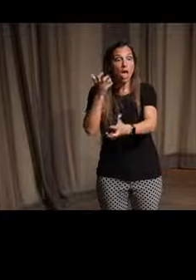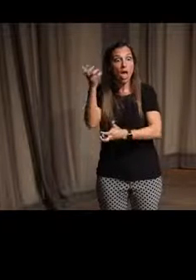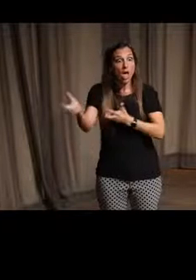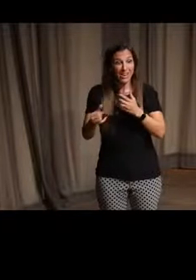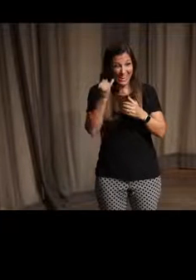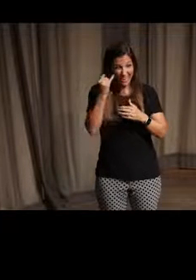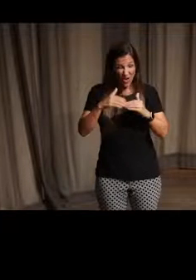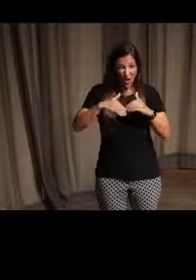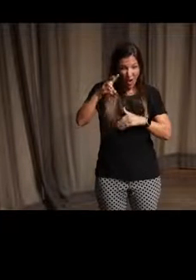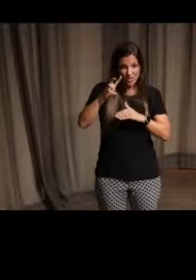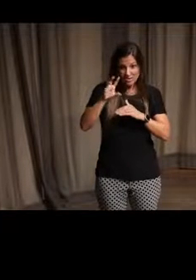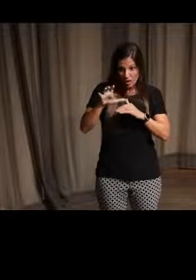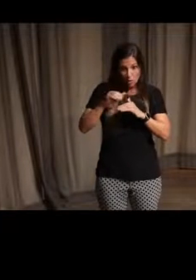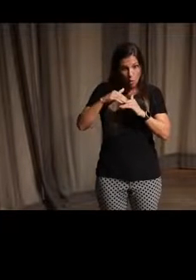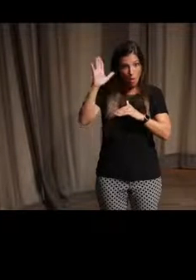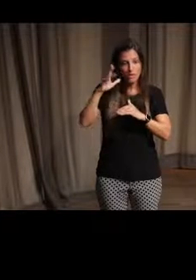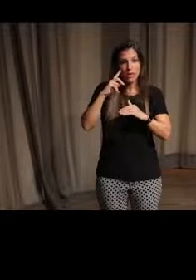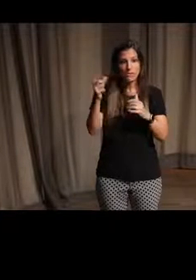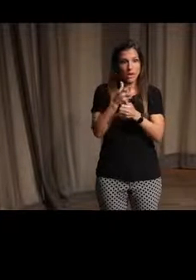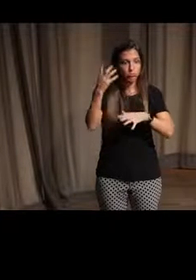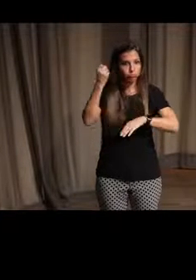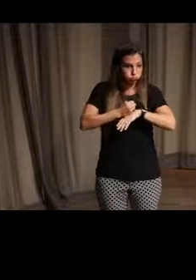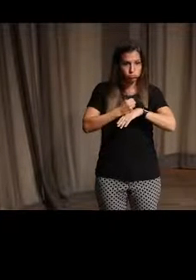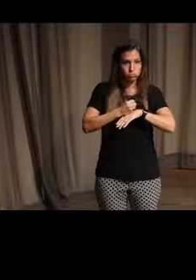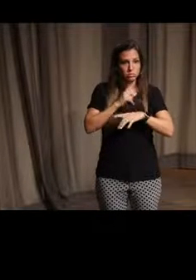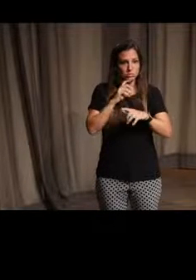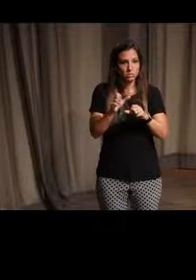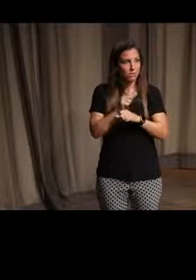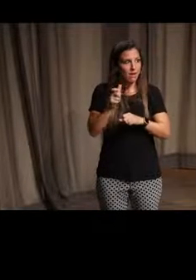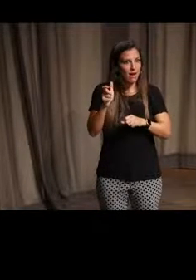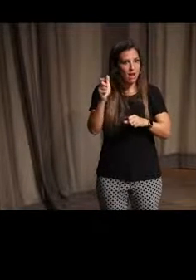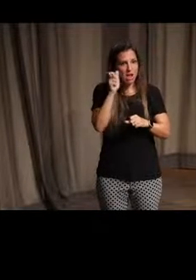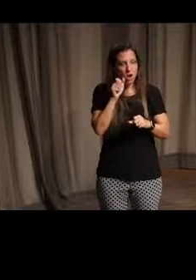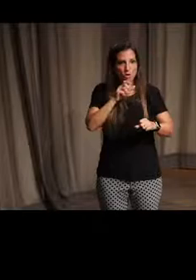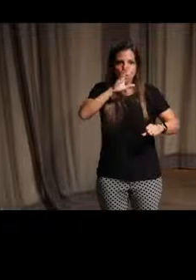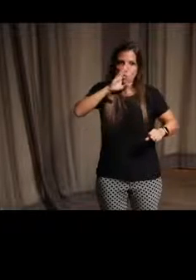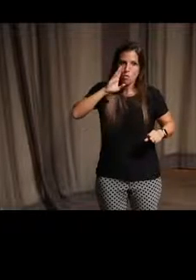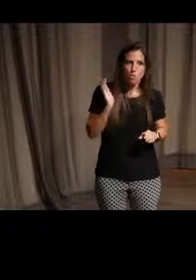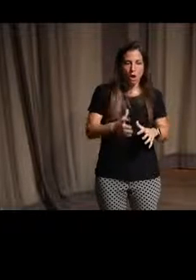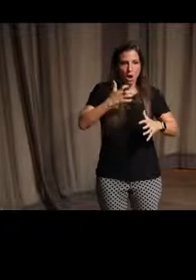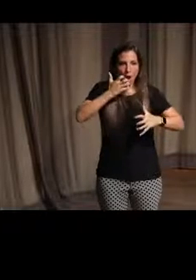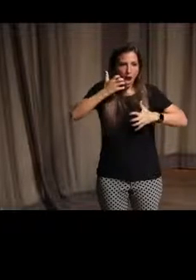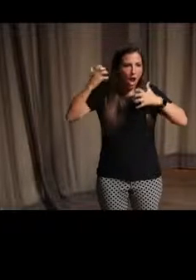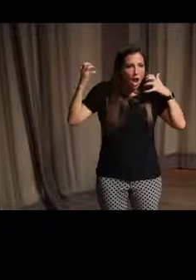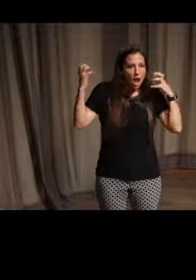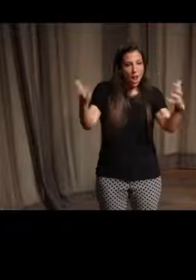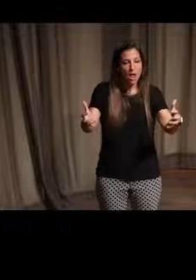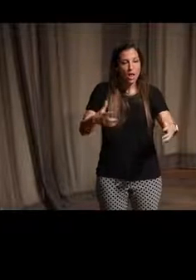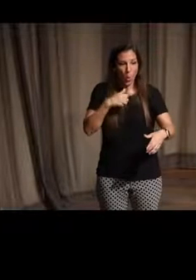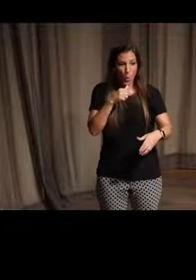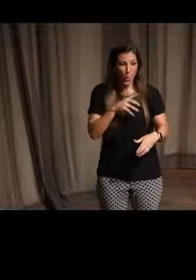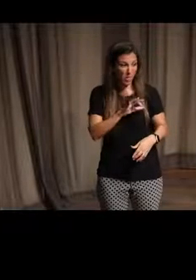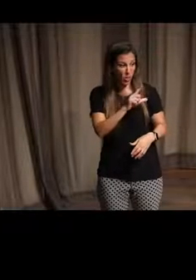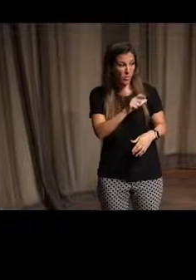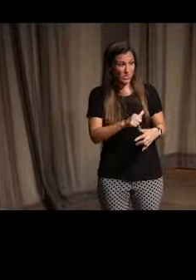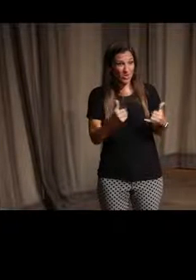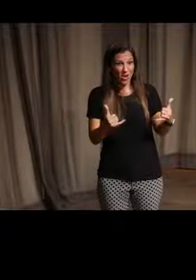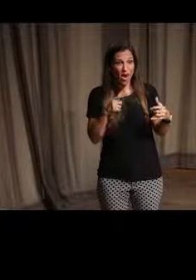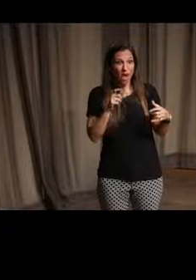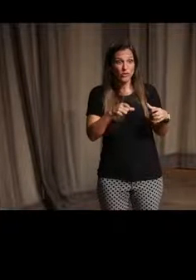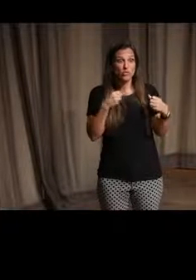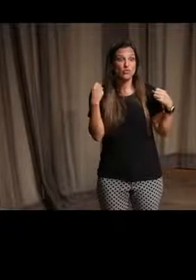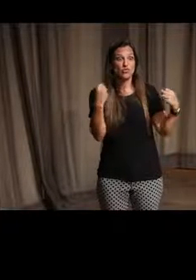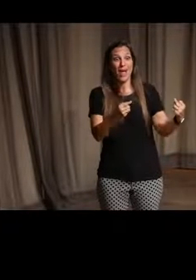over 600, the whole thing shuts down, and then you hear the raw, intense scream. Like women in Louisiana right now have to